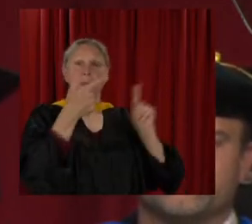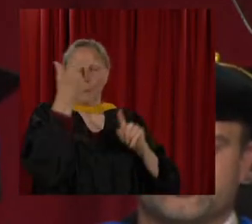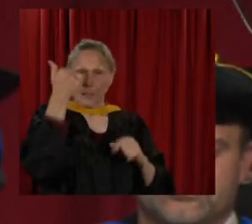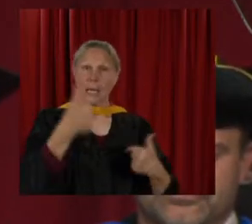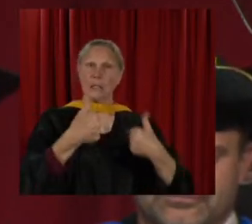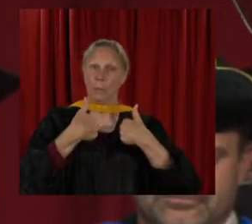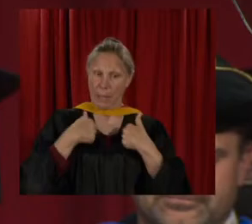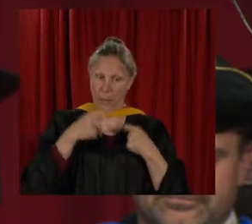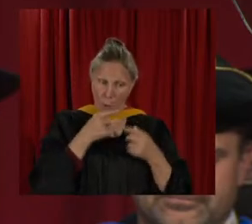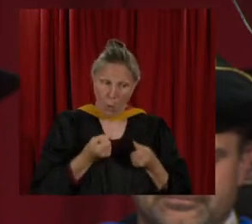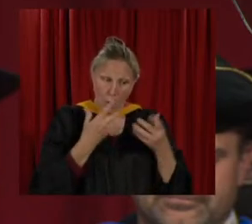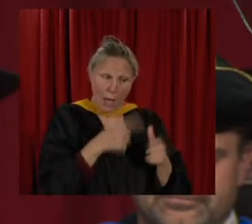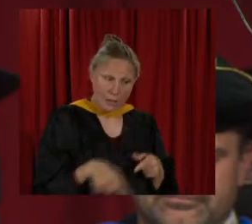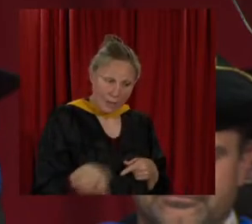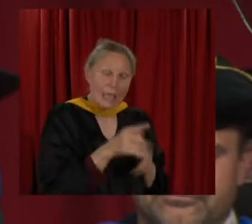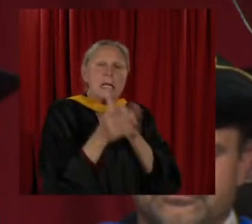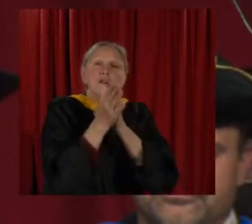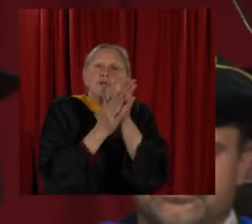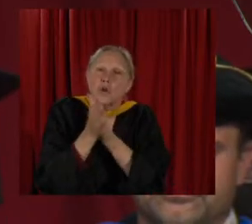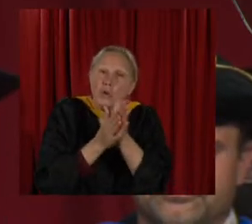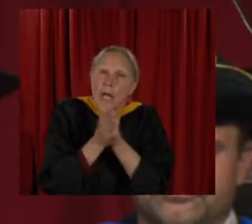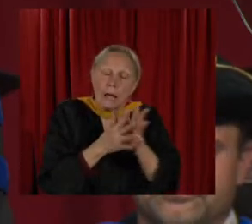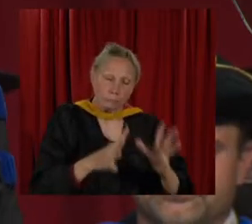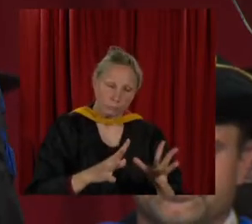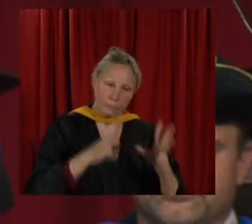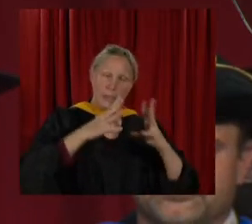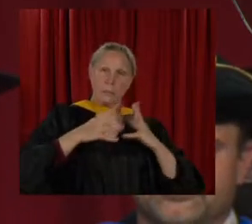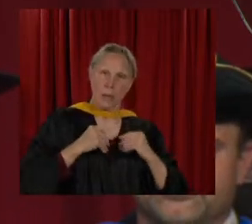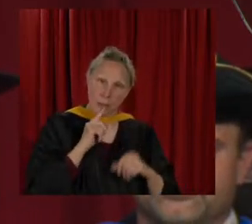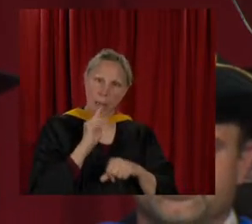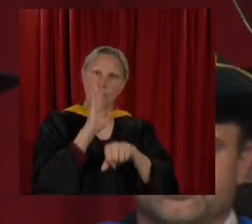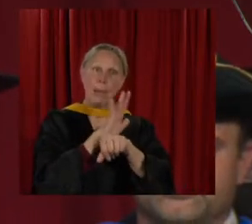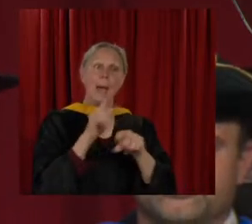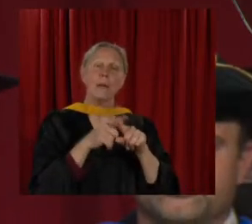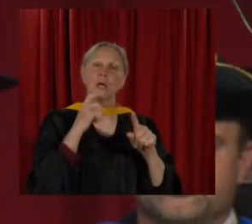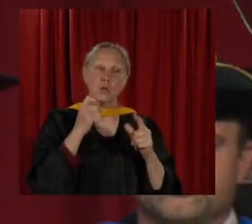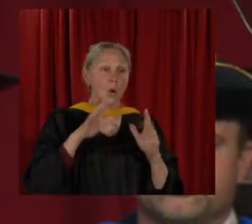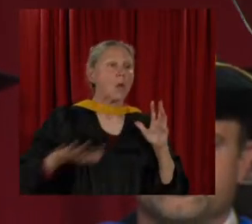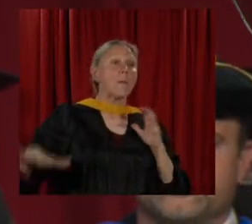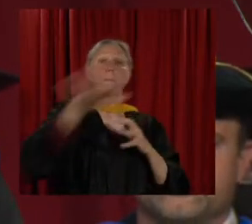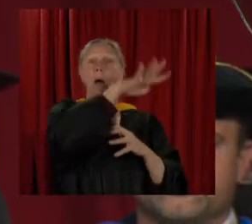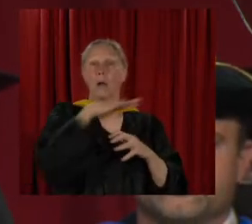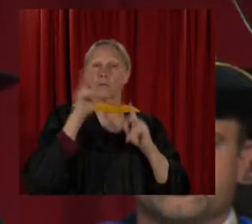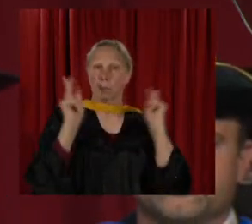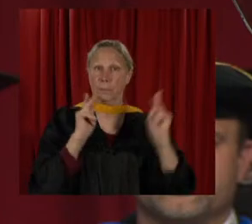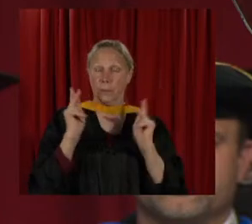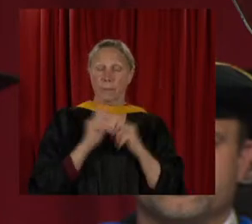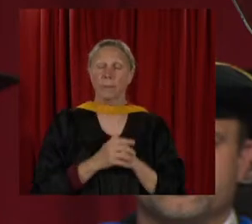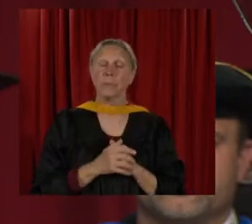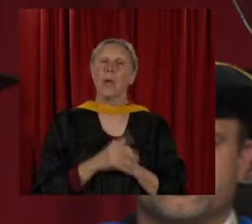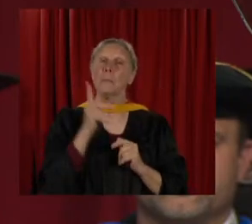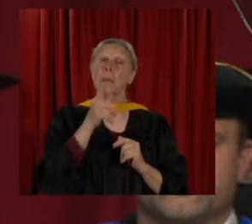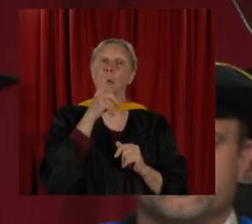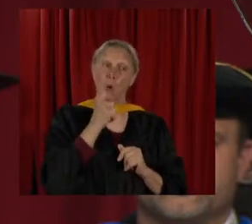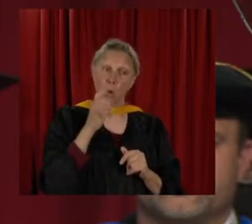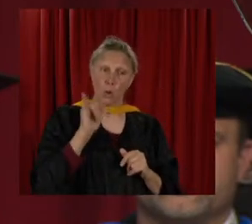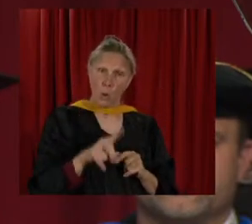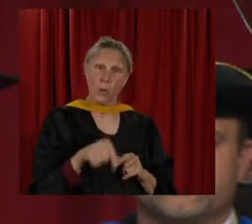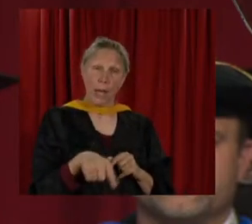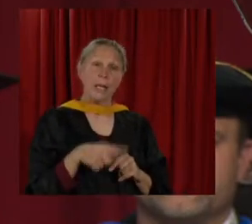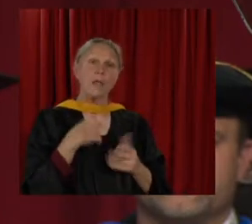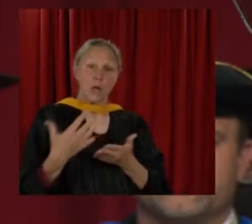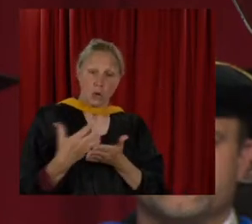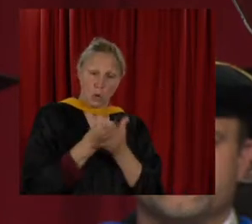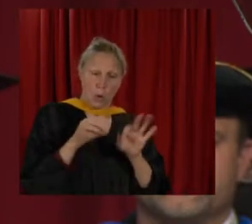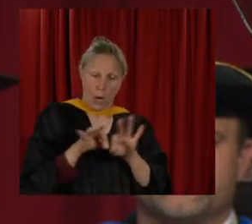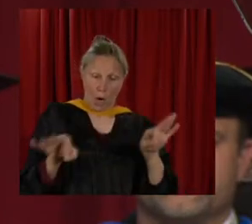makers enthusiastically embrace the commitment to the larger community. Difference makers earn their